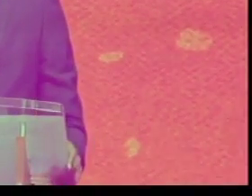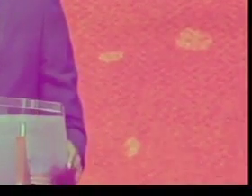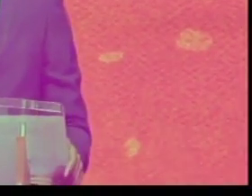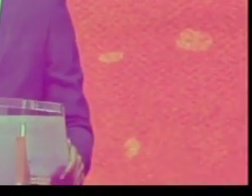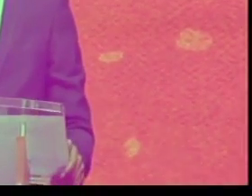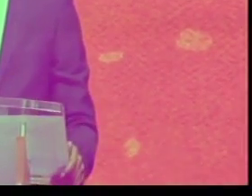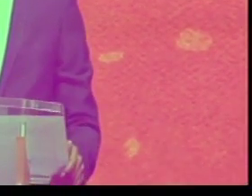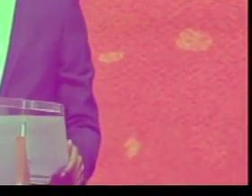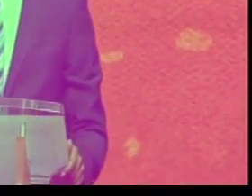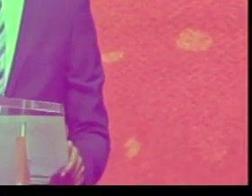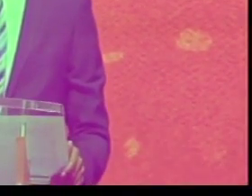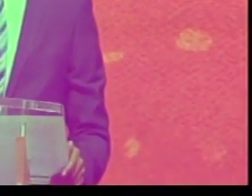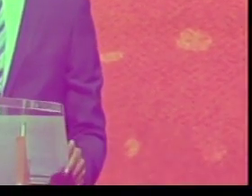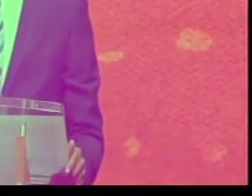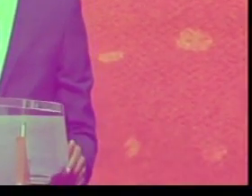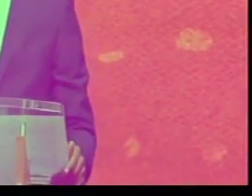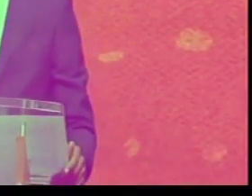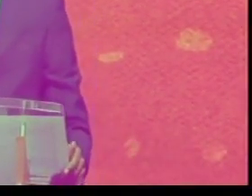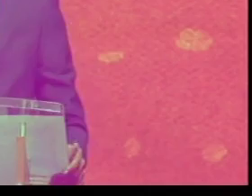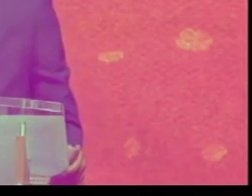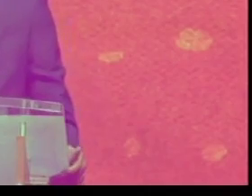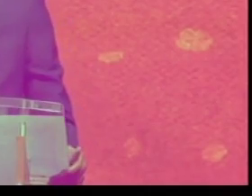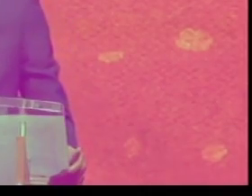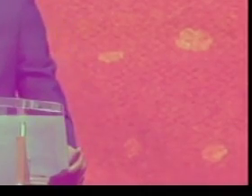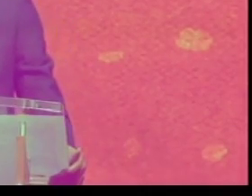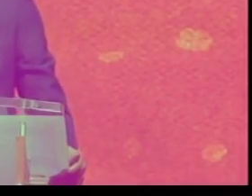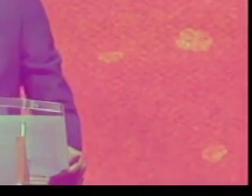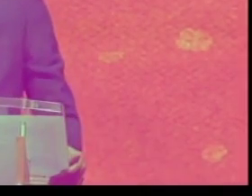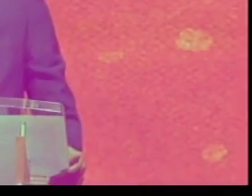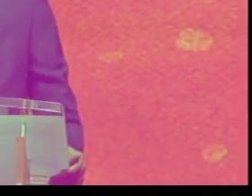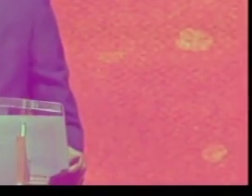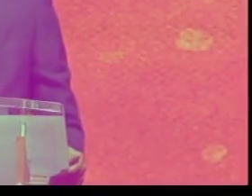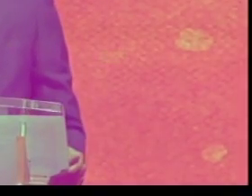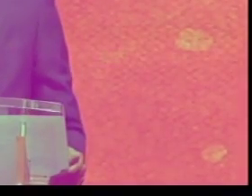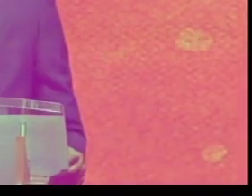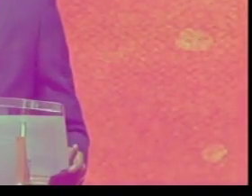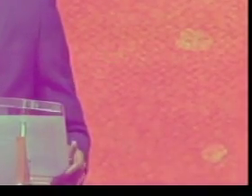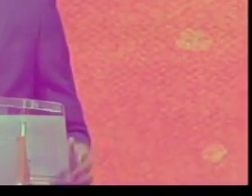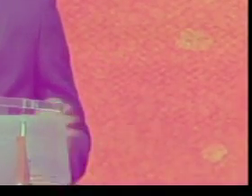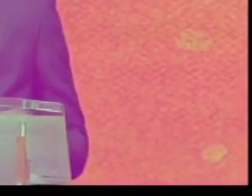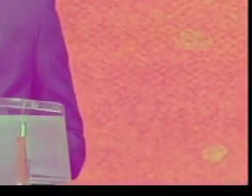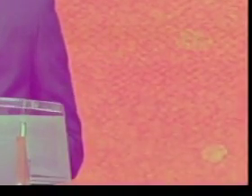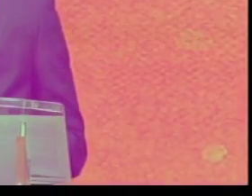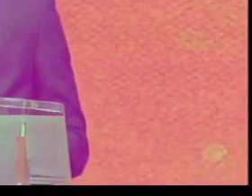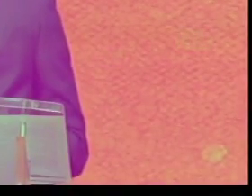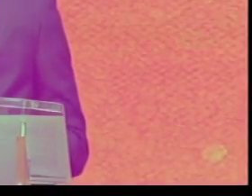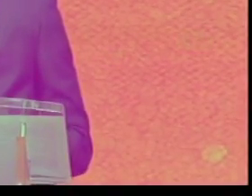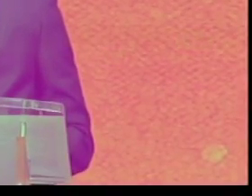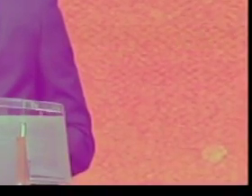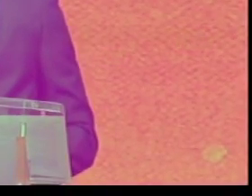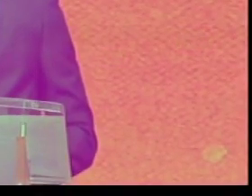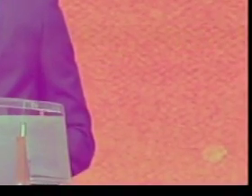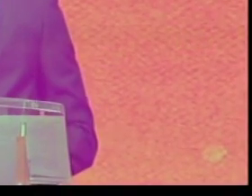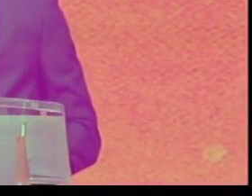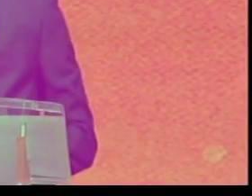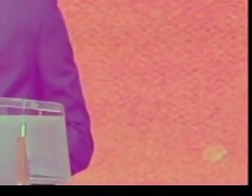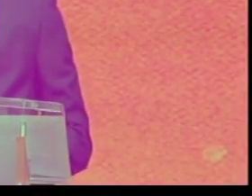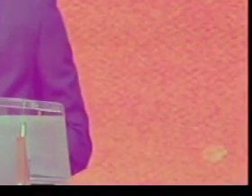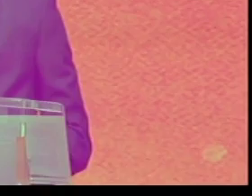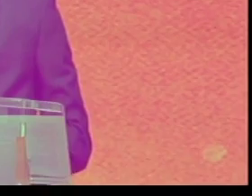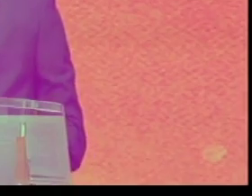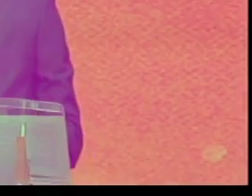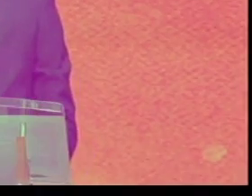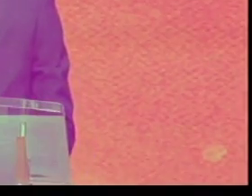I want to thank God for this wonderful Global Impart program. And I also thank the visionary of this